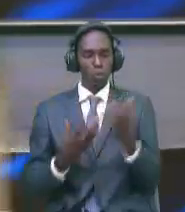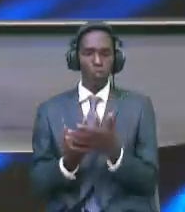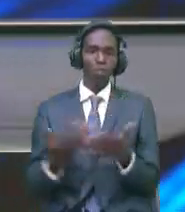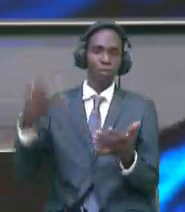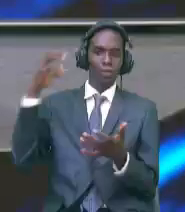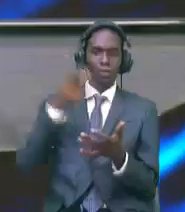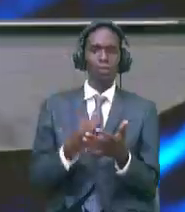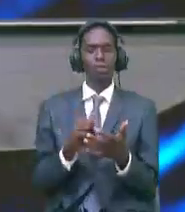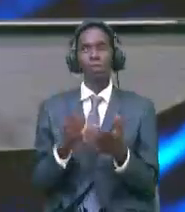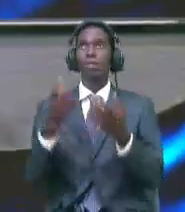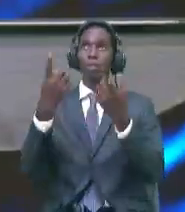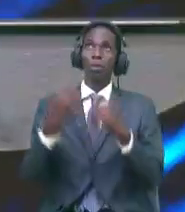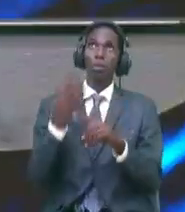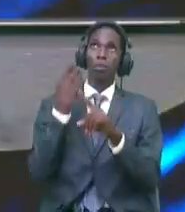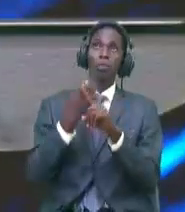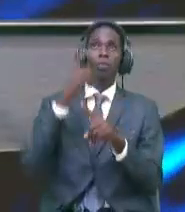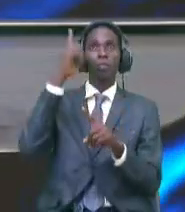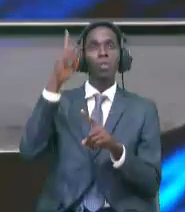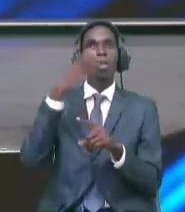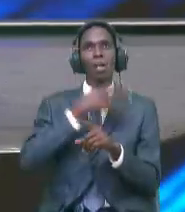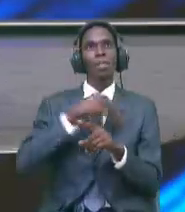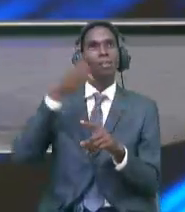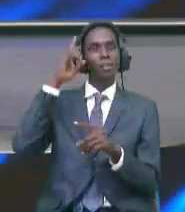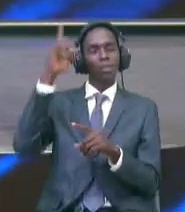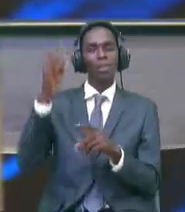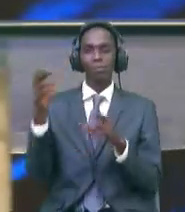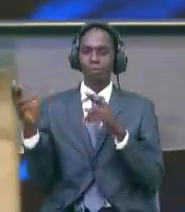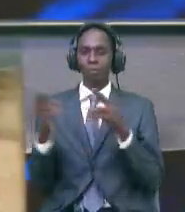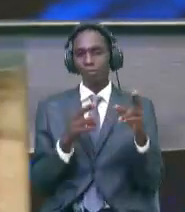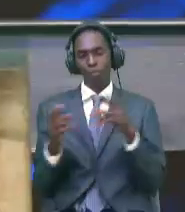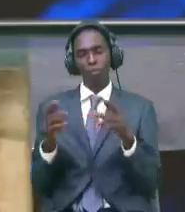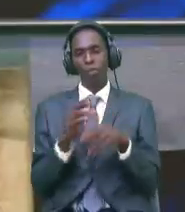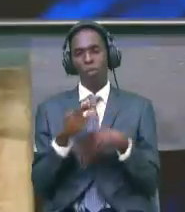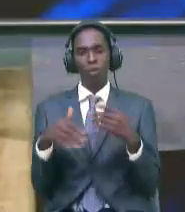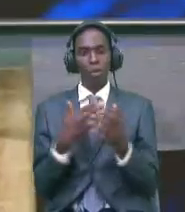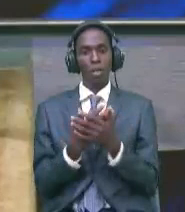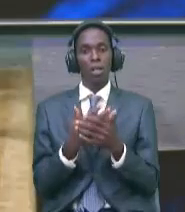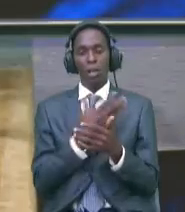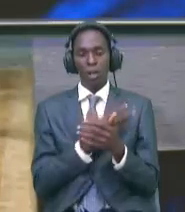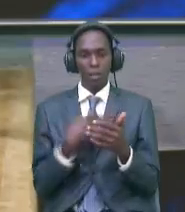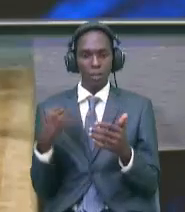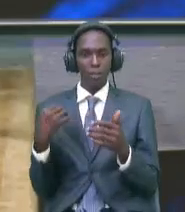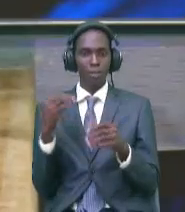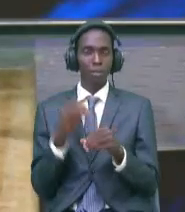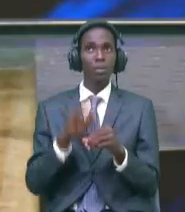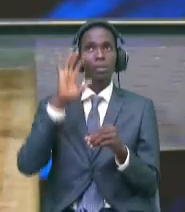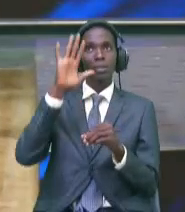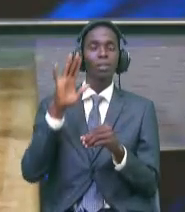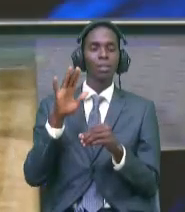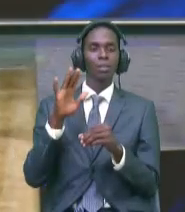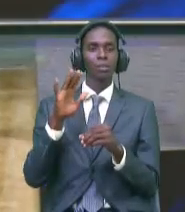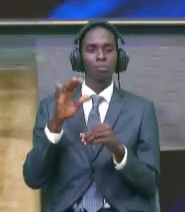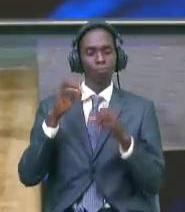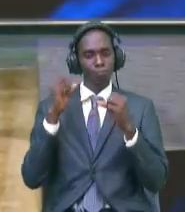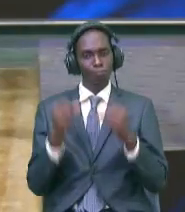reignest over all. And in thine hand is power and might, and in thine hand it is